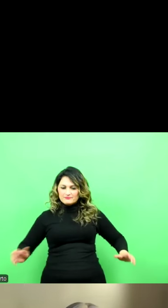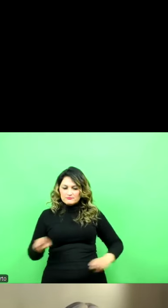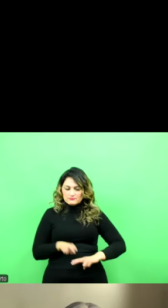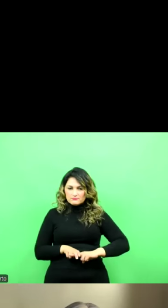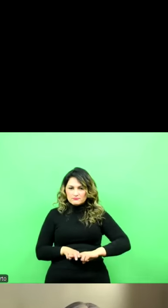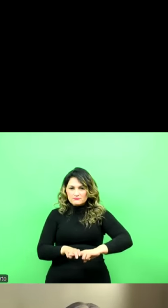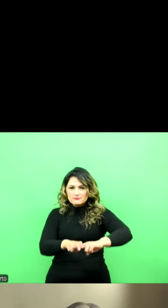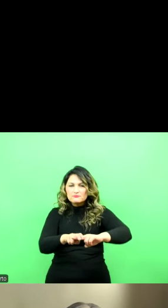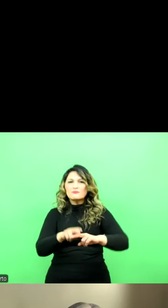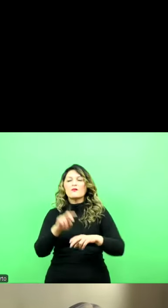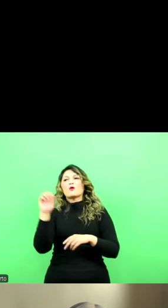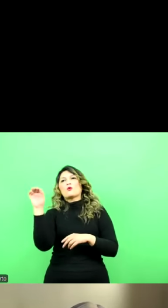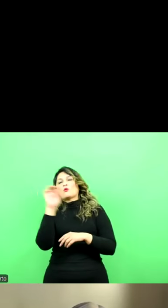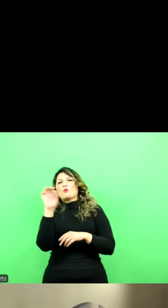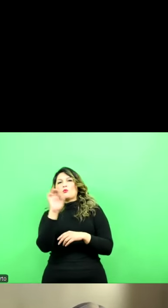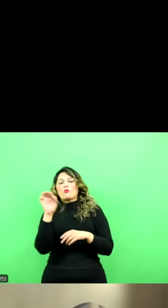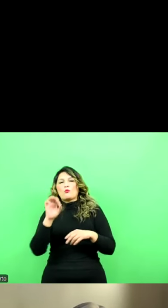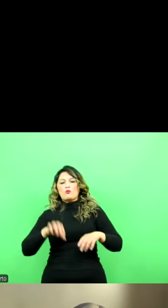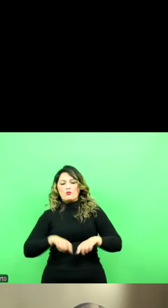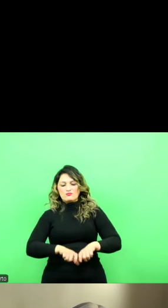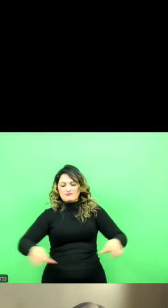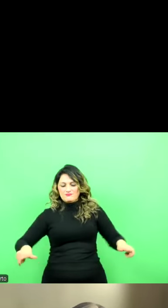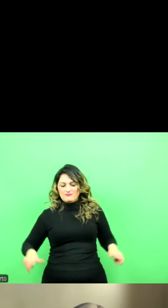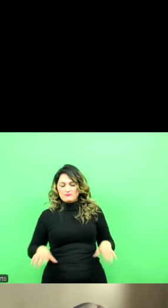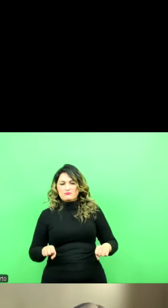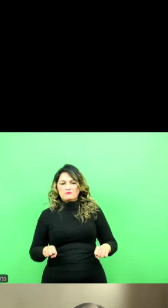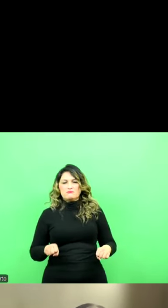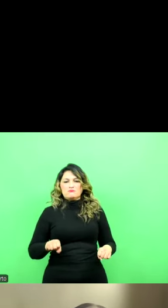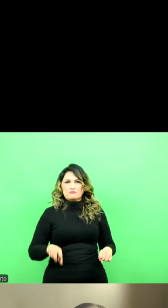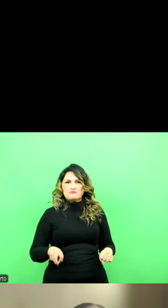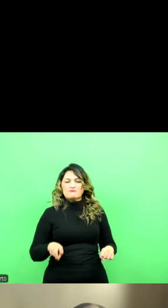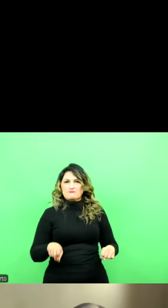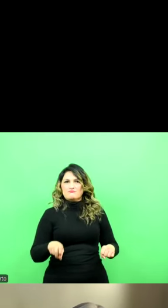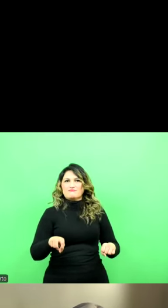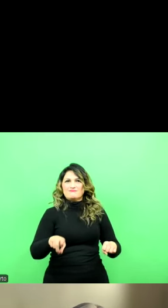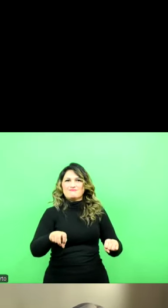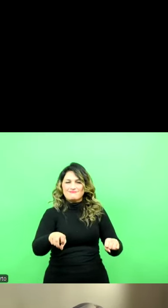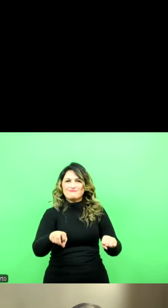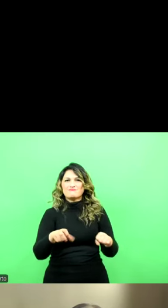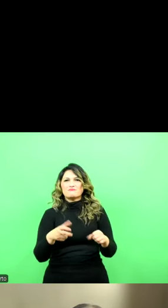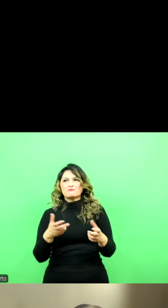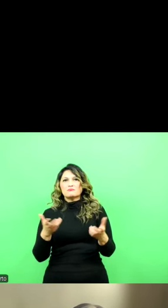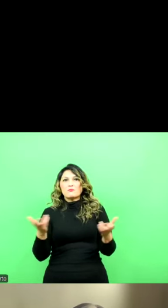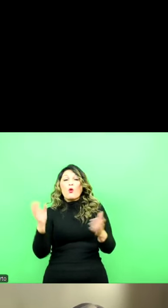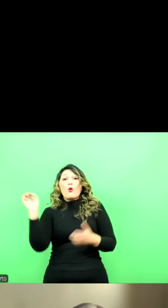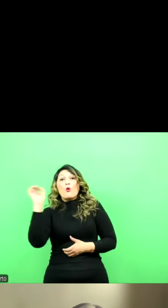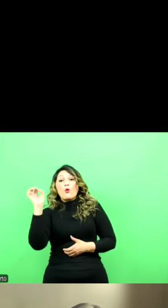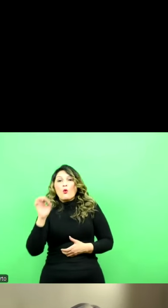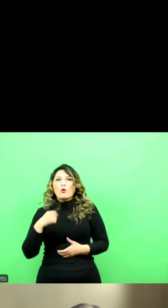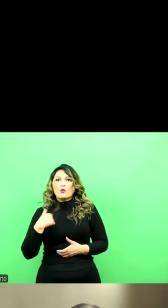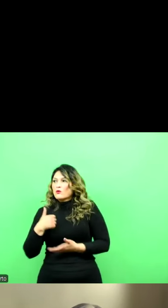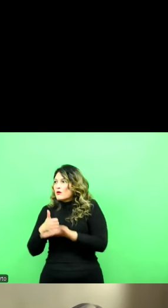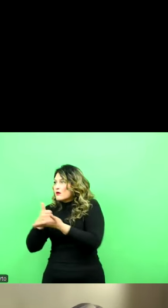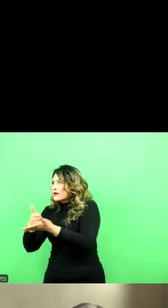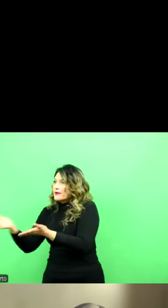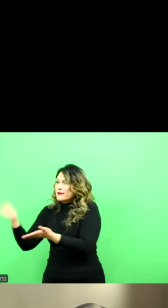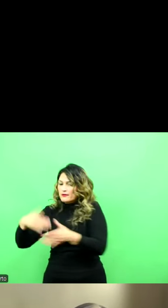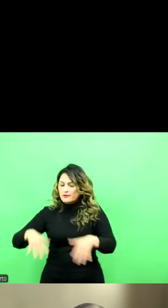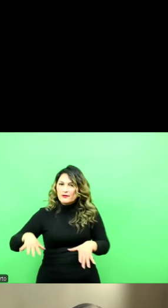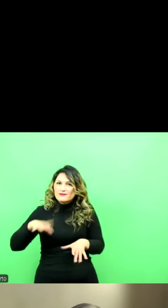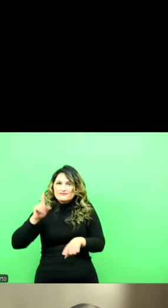time delay with logistical challenges, so complicating and lengthening